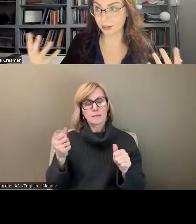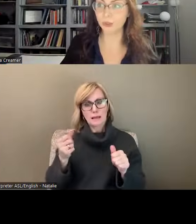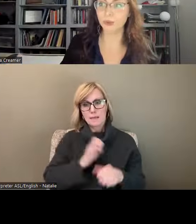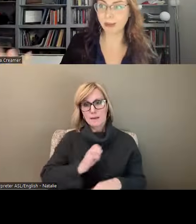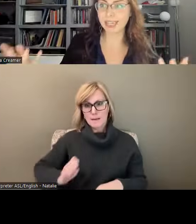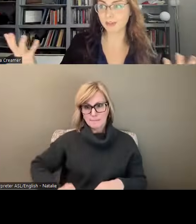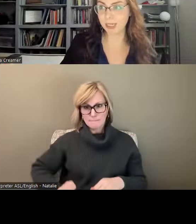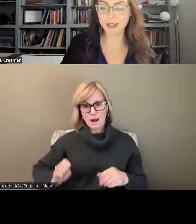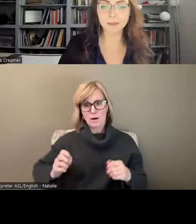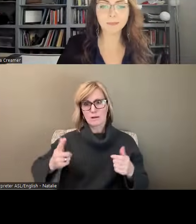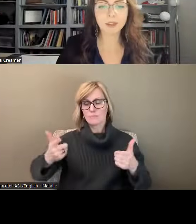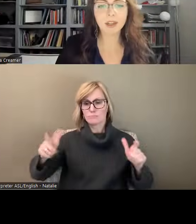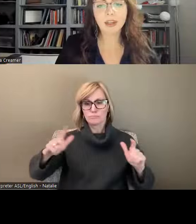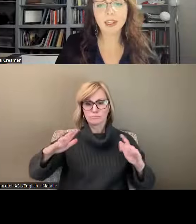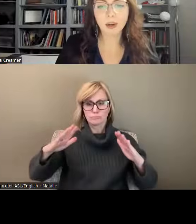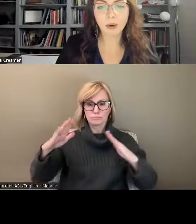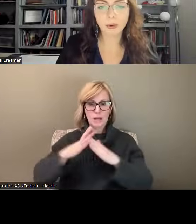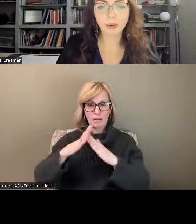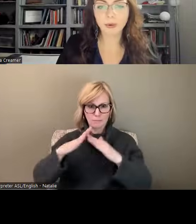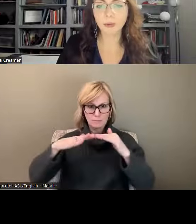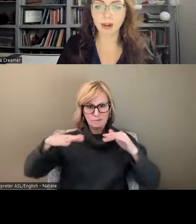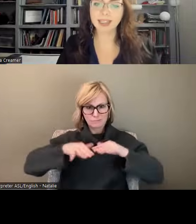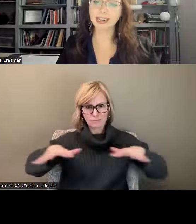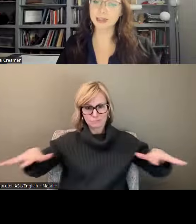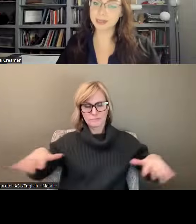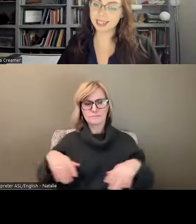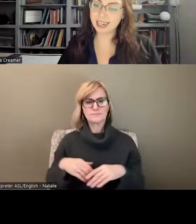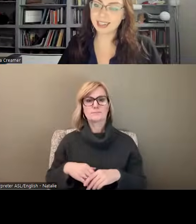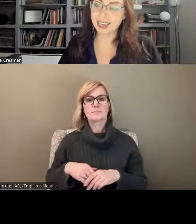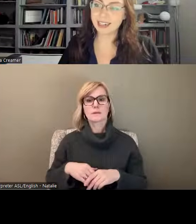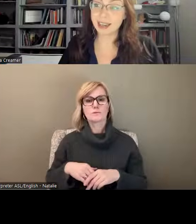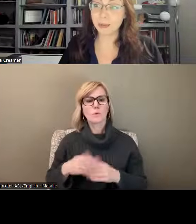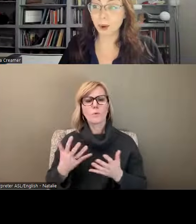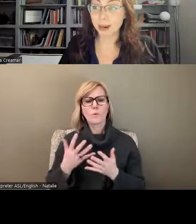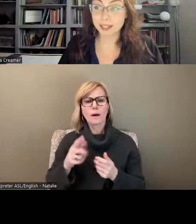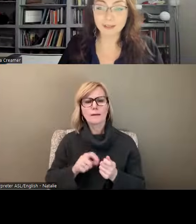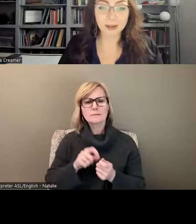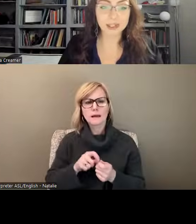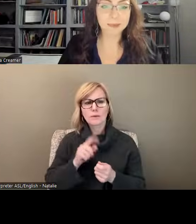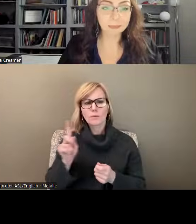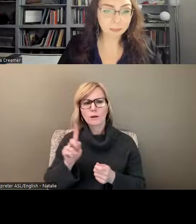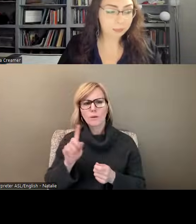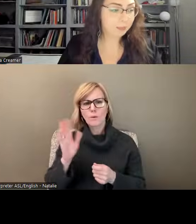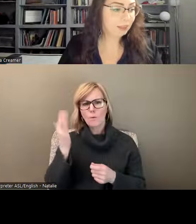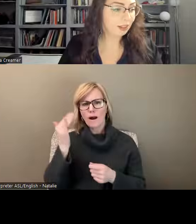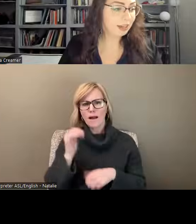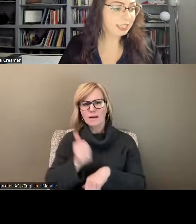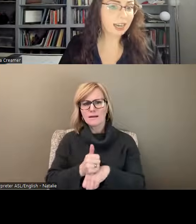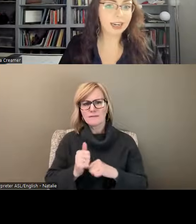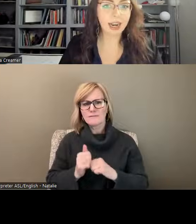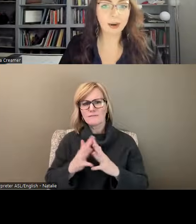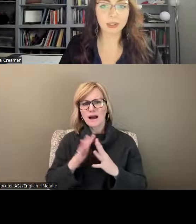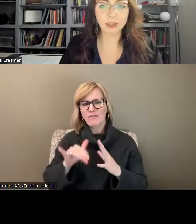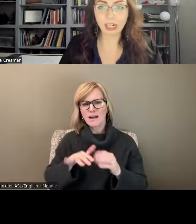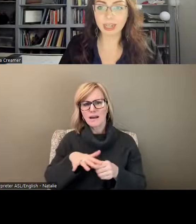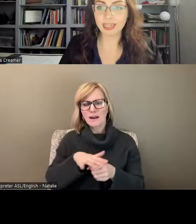its huge, massive peak. So what exactly was the site then, and why was it founded?